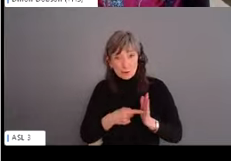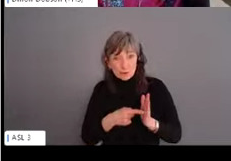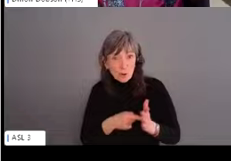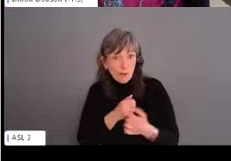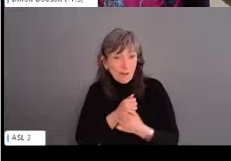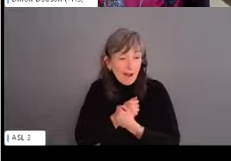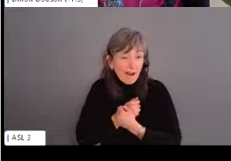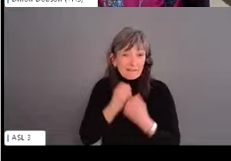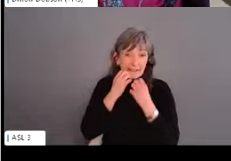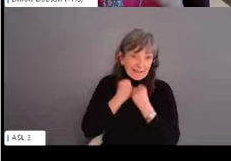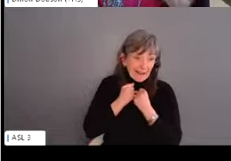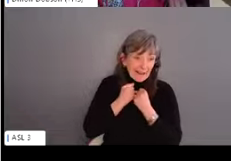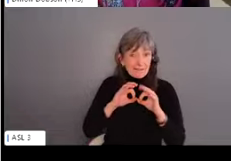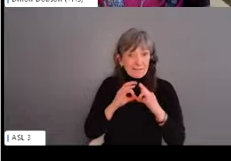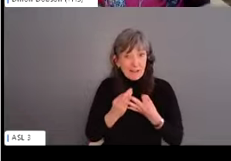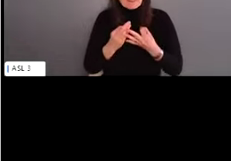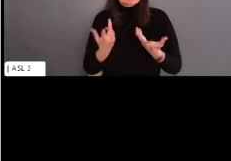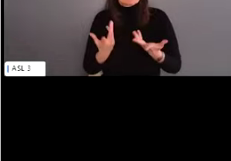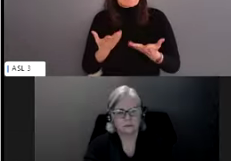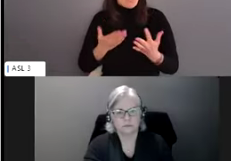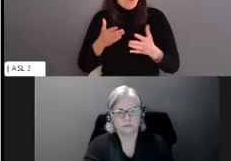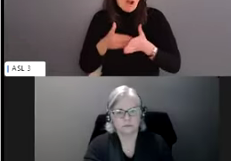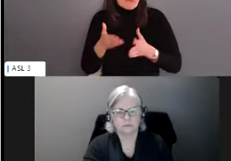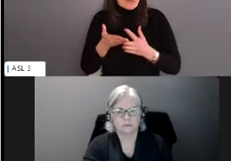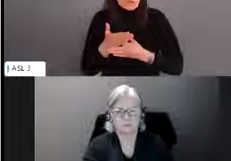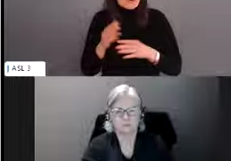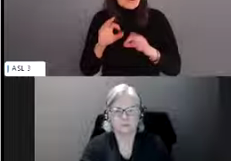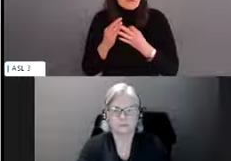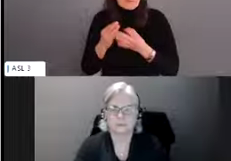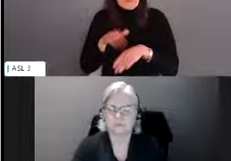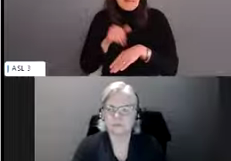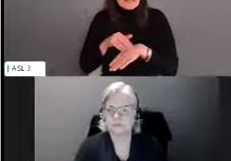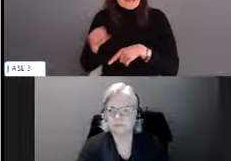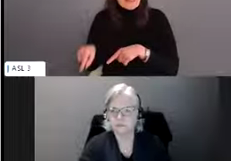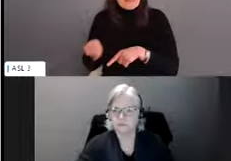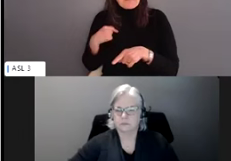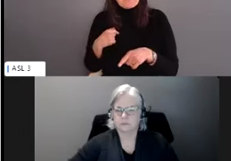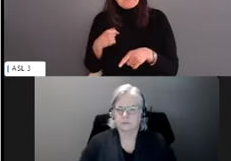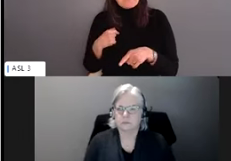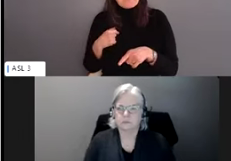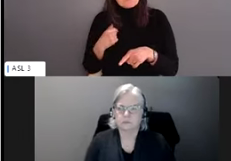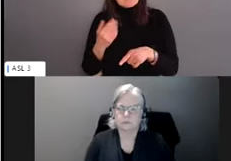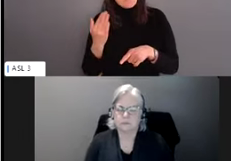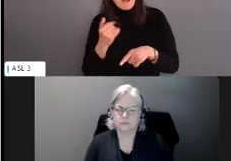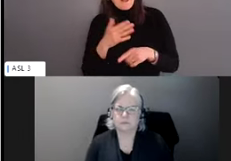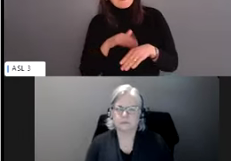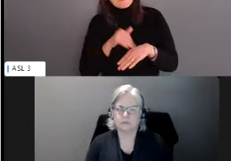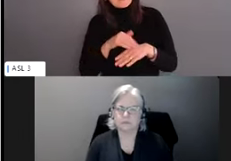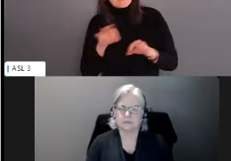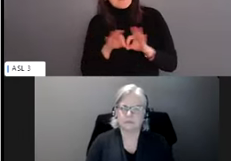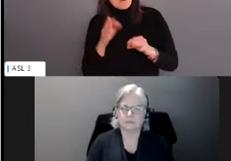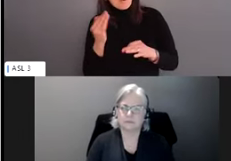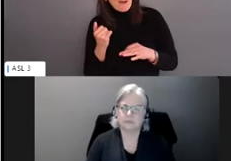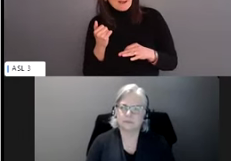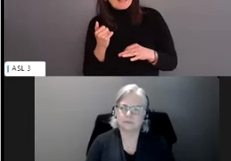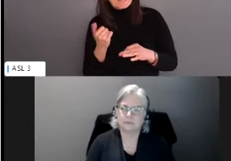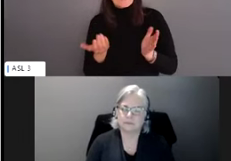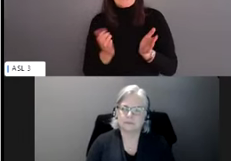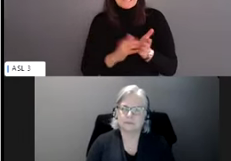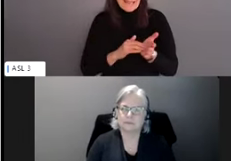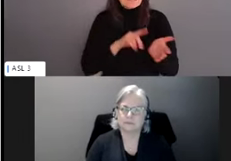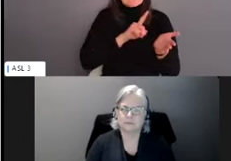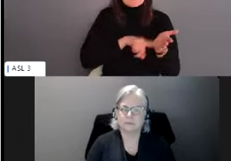our families. The question is why? Why are pets so important to us? And really, it's again, science and research.